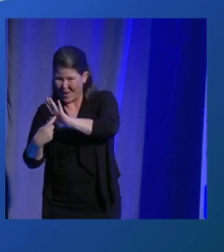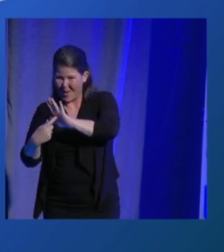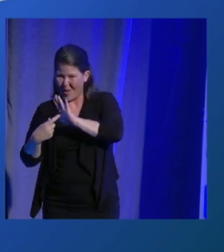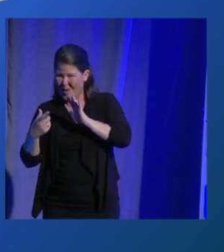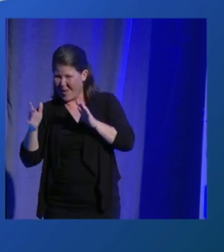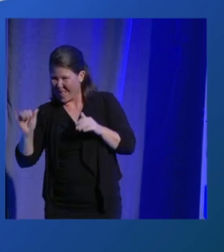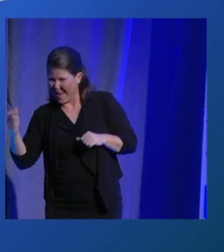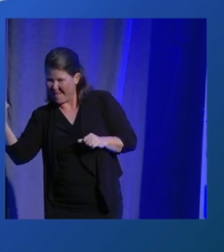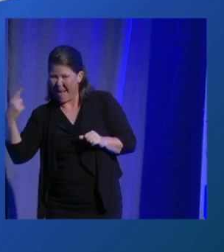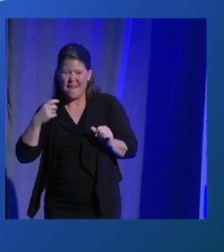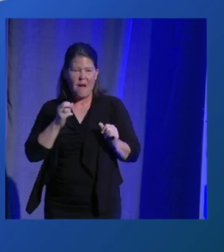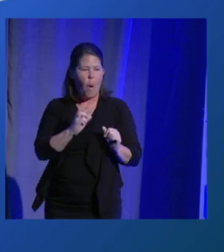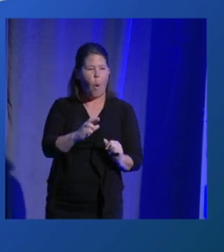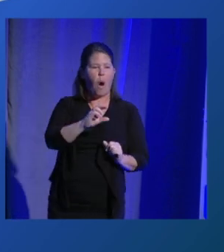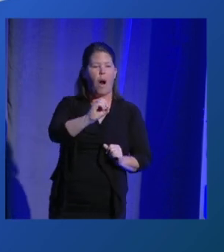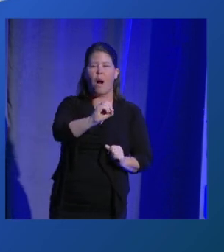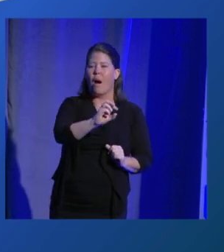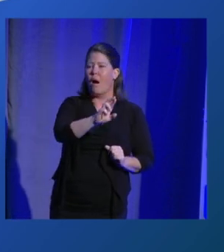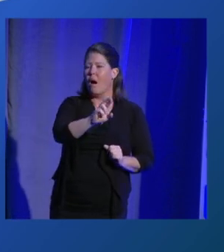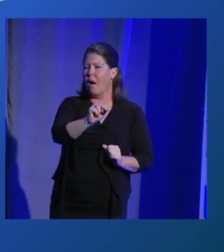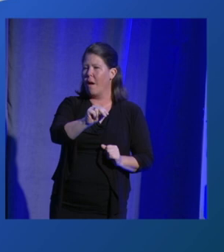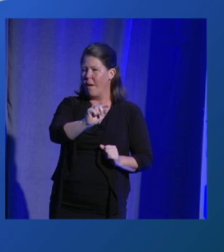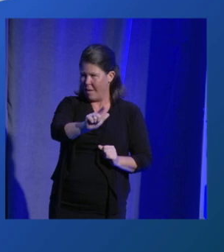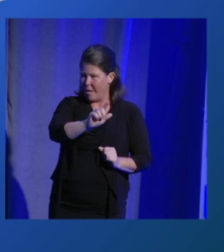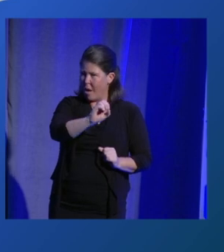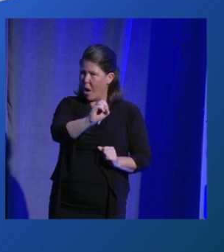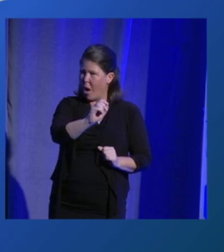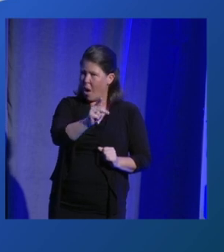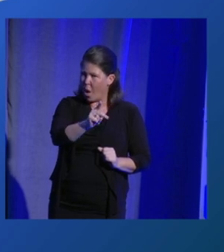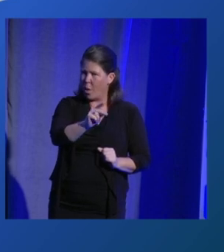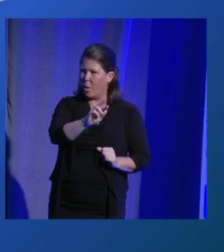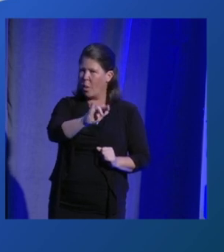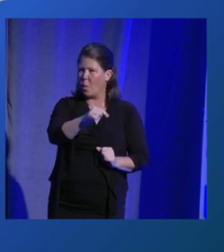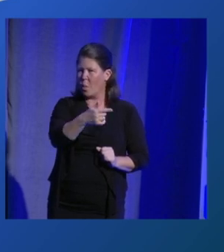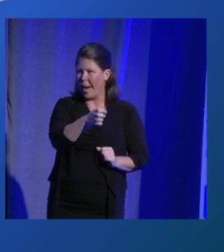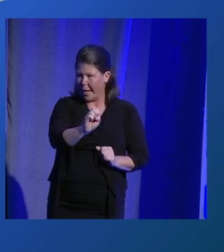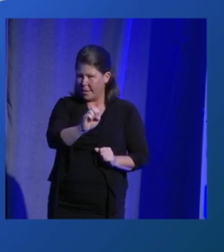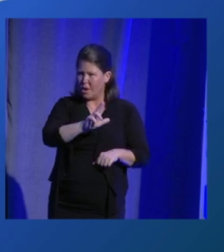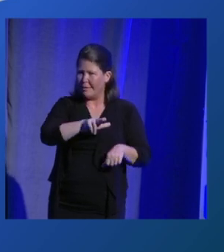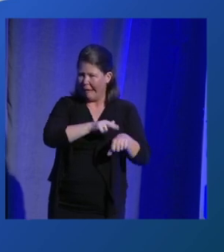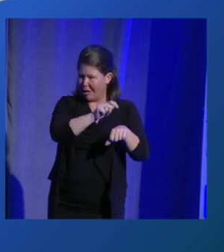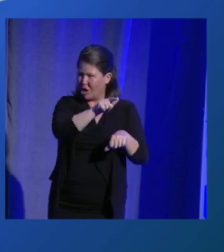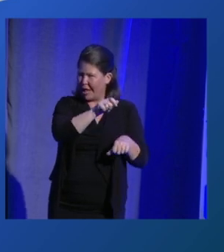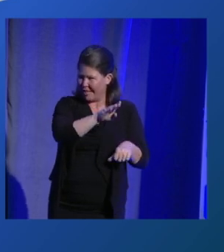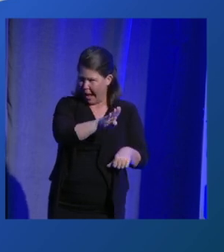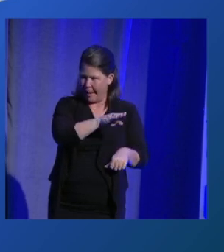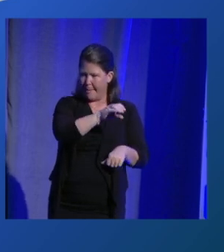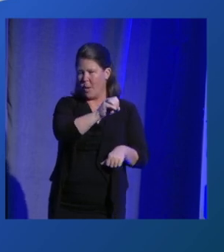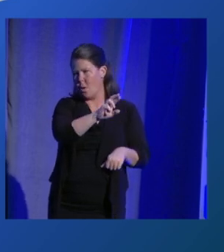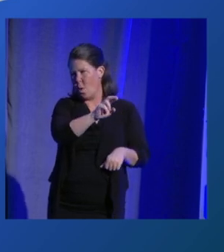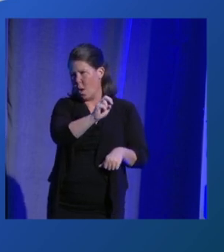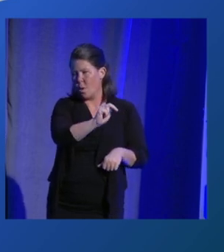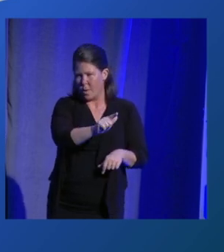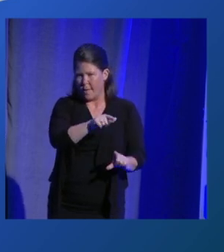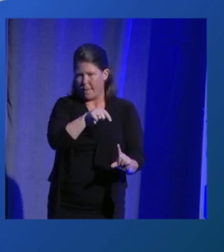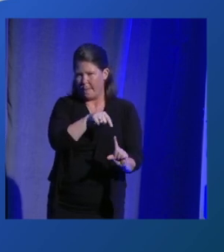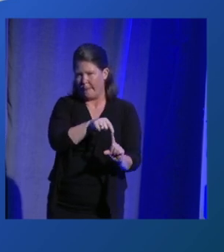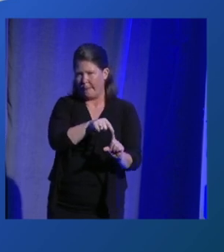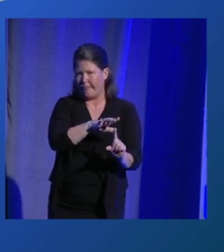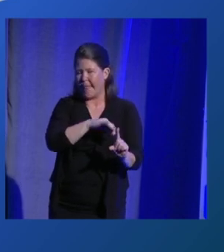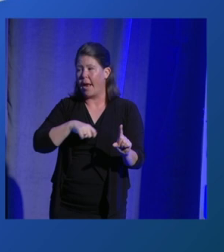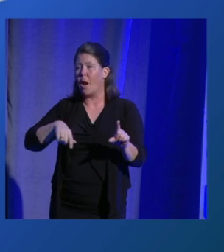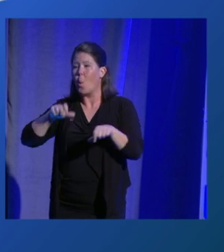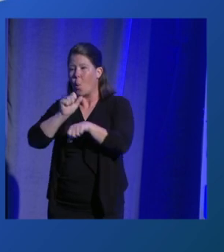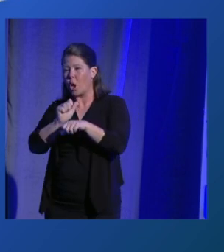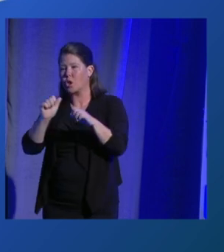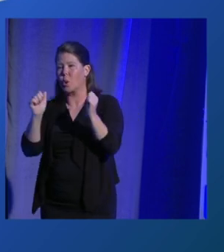Oak Ridge uh presented on a panel earlier today um Oakridge National Labs worked